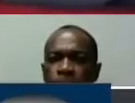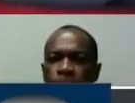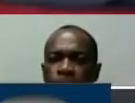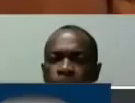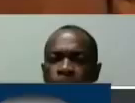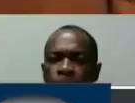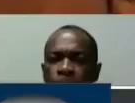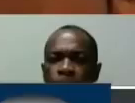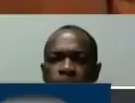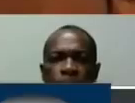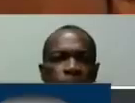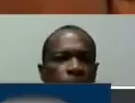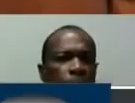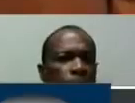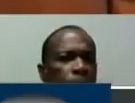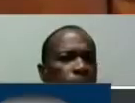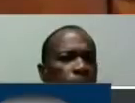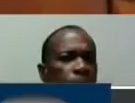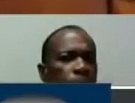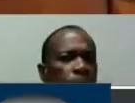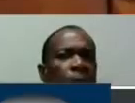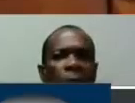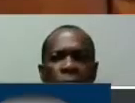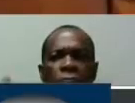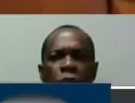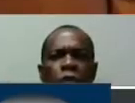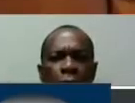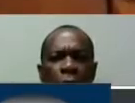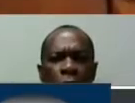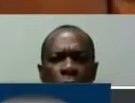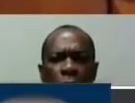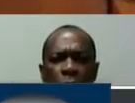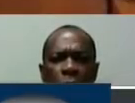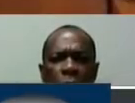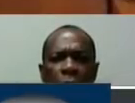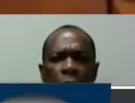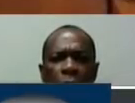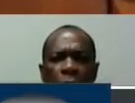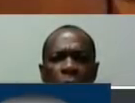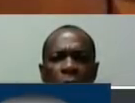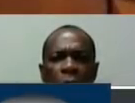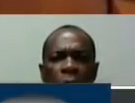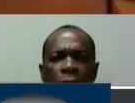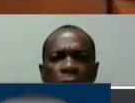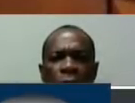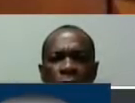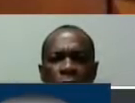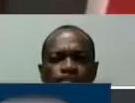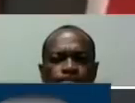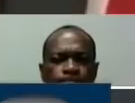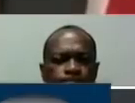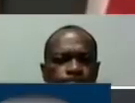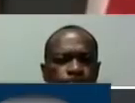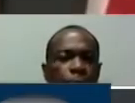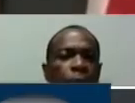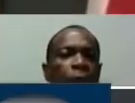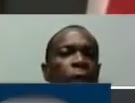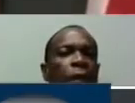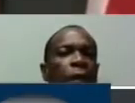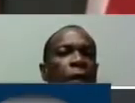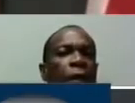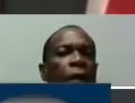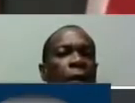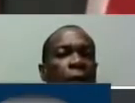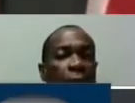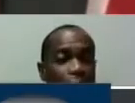While Dr. Parswell is getting to the microphone, I just want to let you know that I know we can get an unlimited